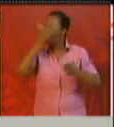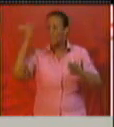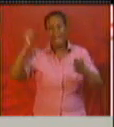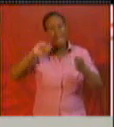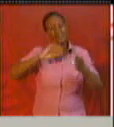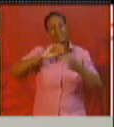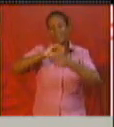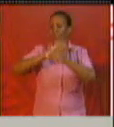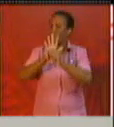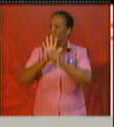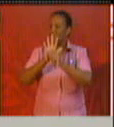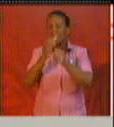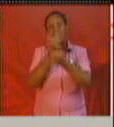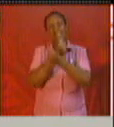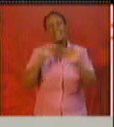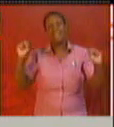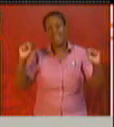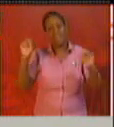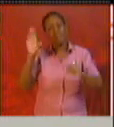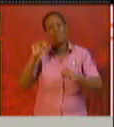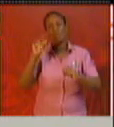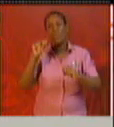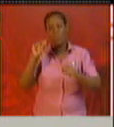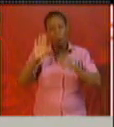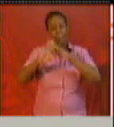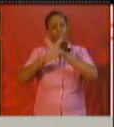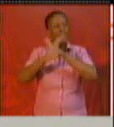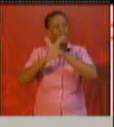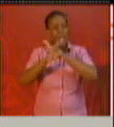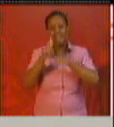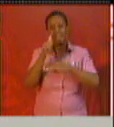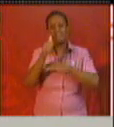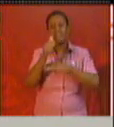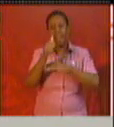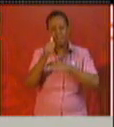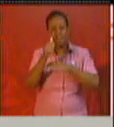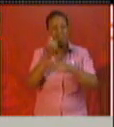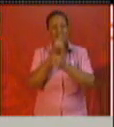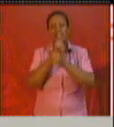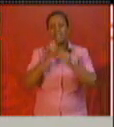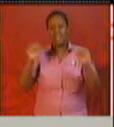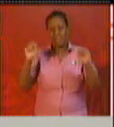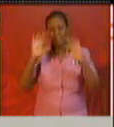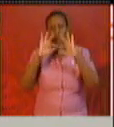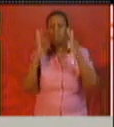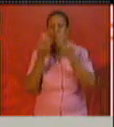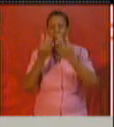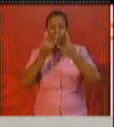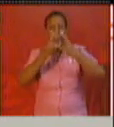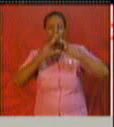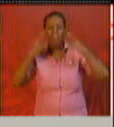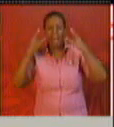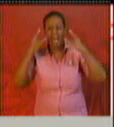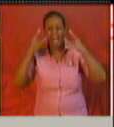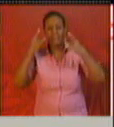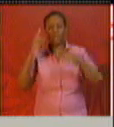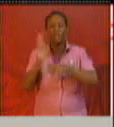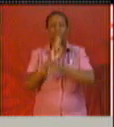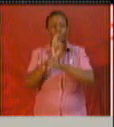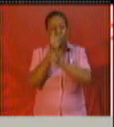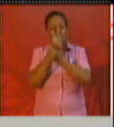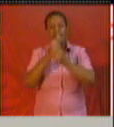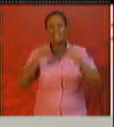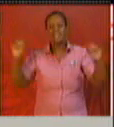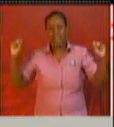come. Protect yourself and your loved ones. Be safe, wear your mask, and all our persons in high-risk